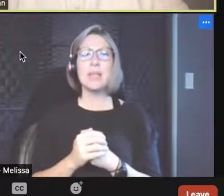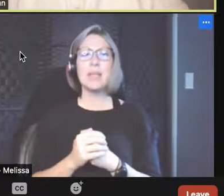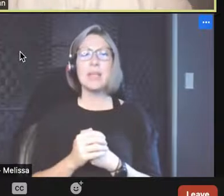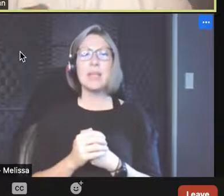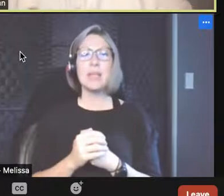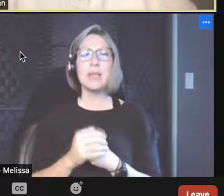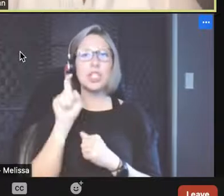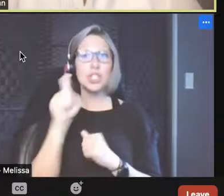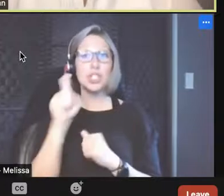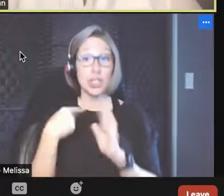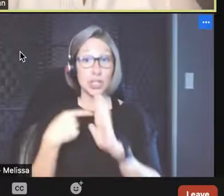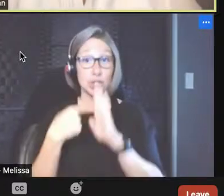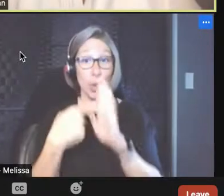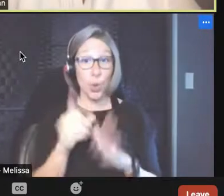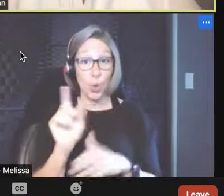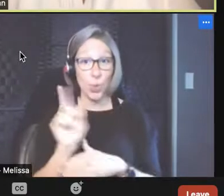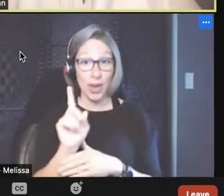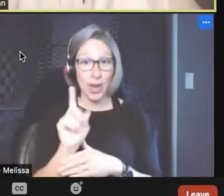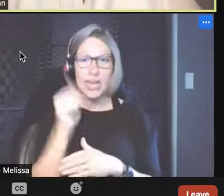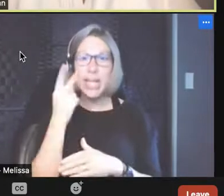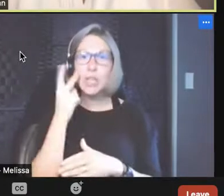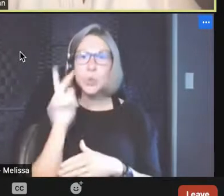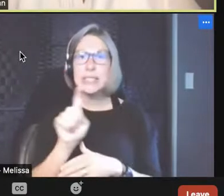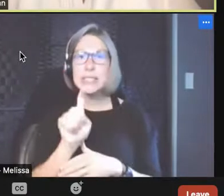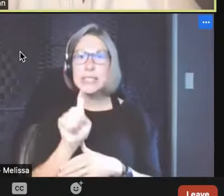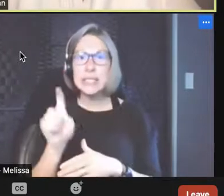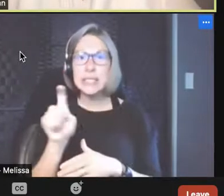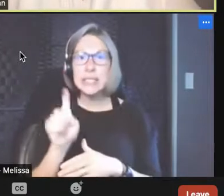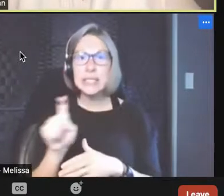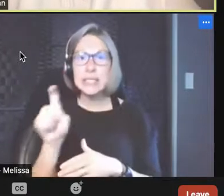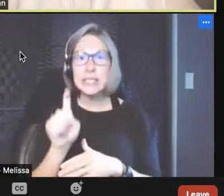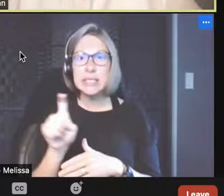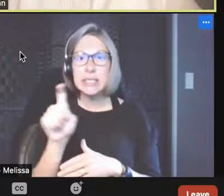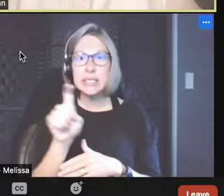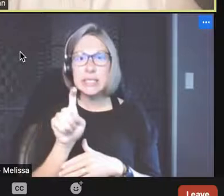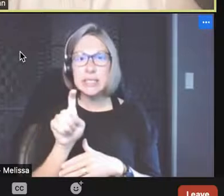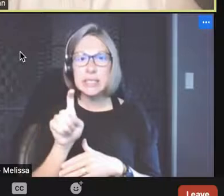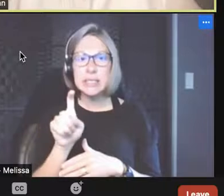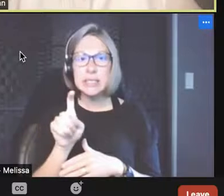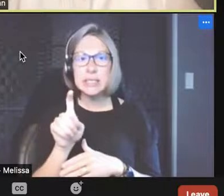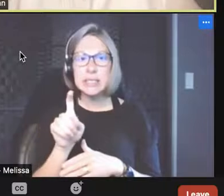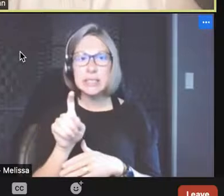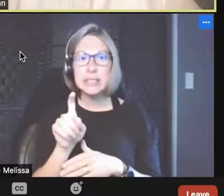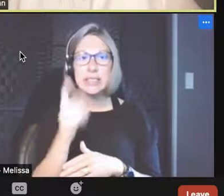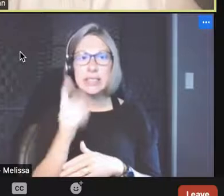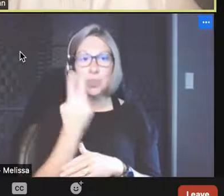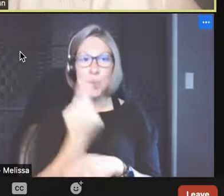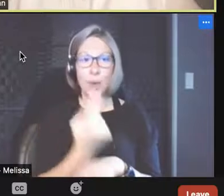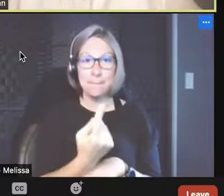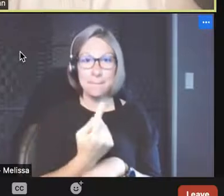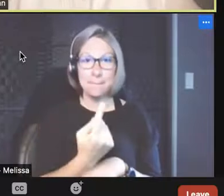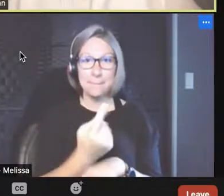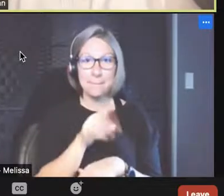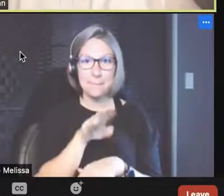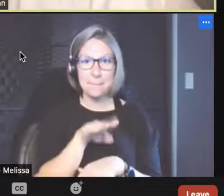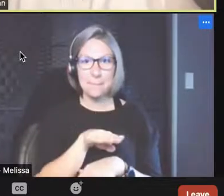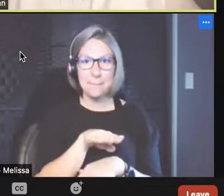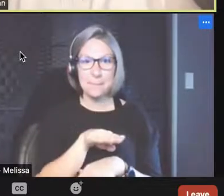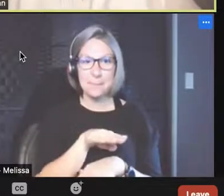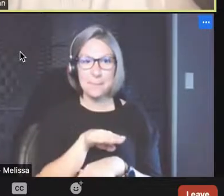Shall I show you where they are? Can you see my cursor? Is this showing up? So you see one down here. Now that you see